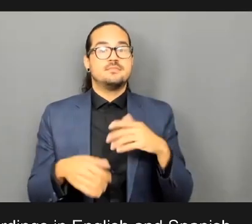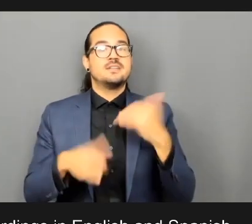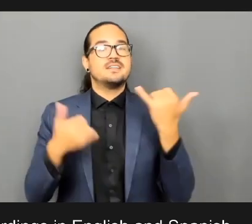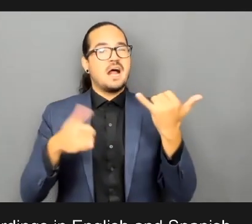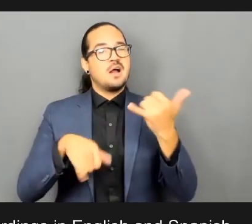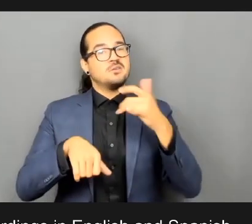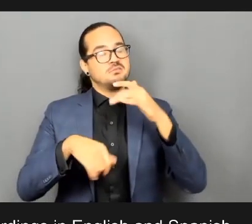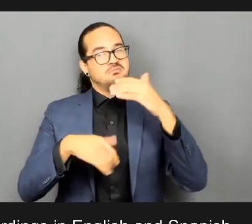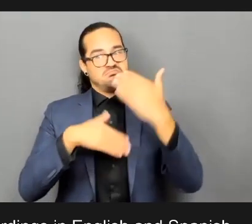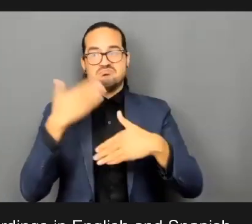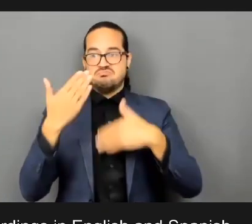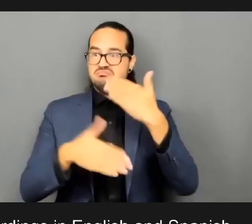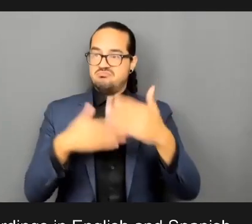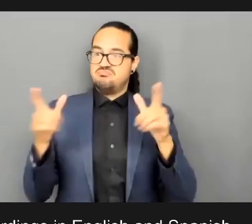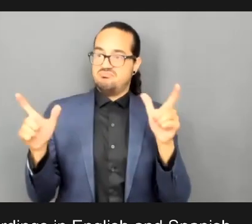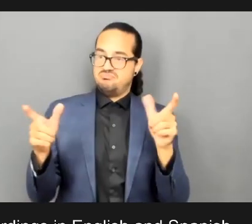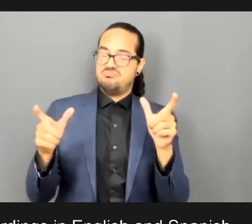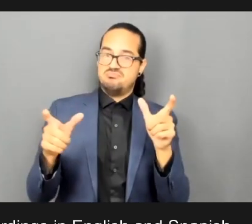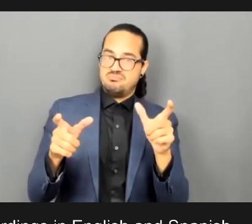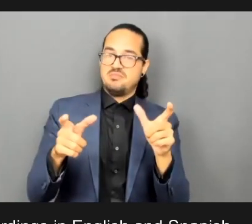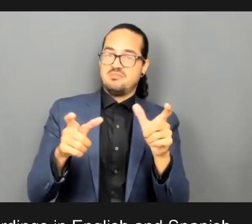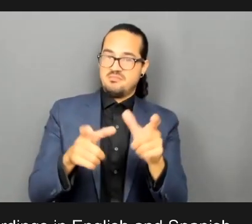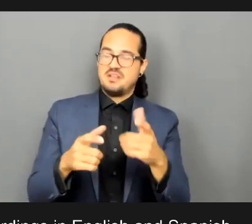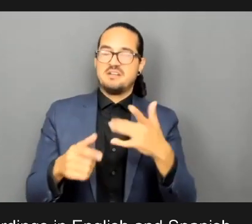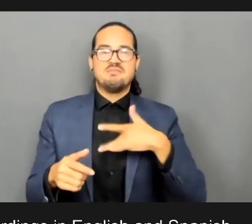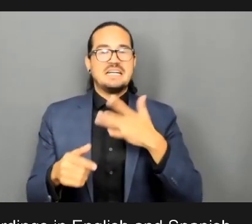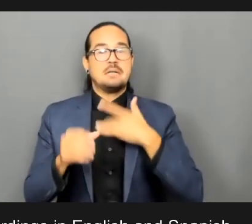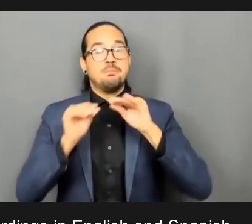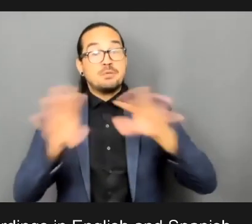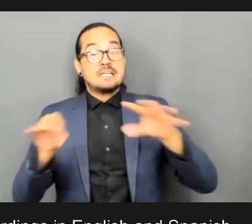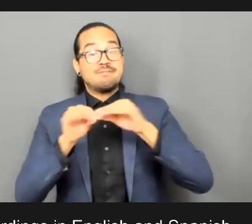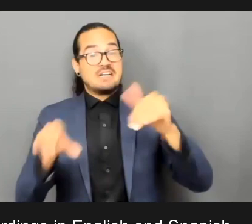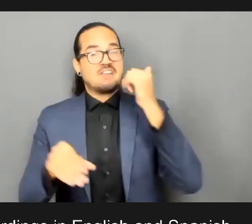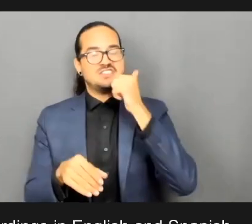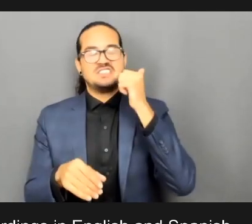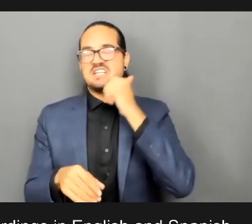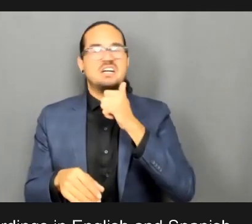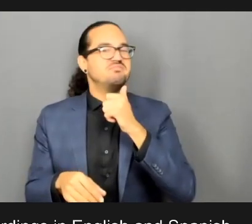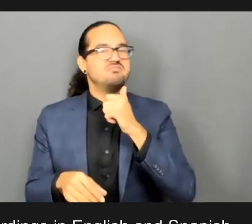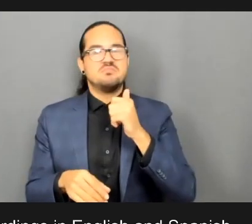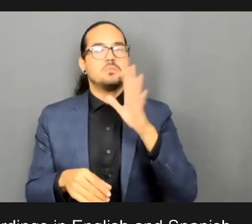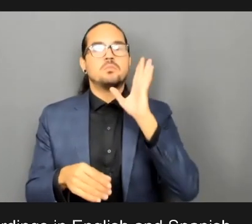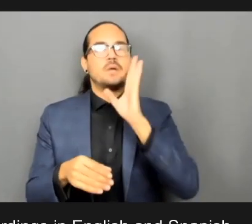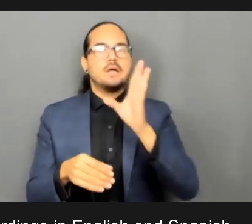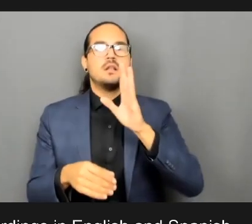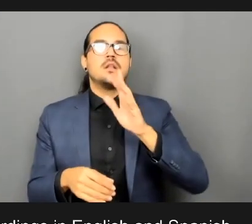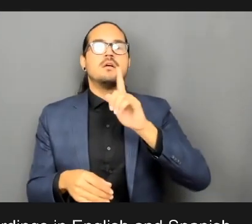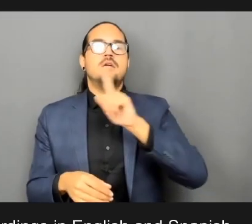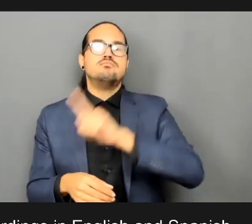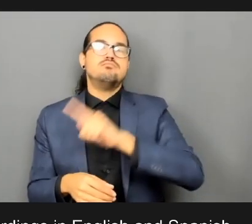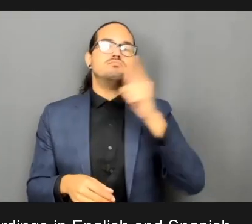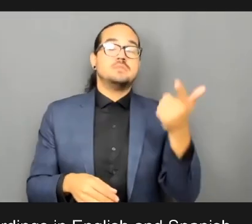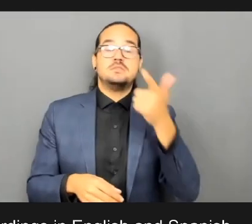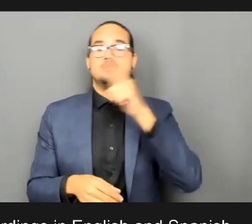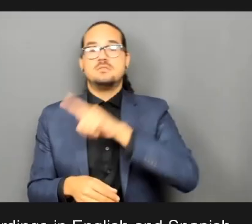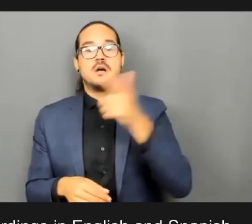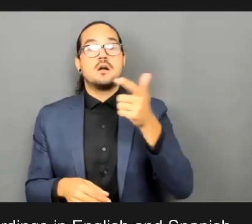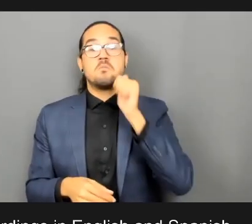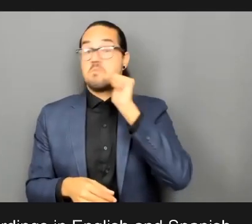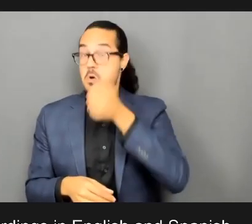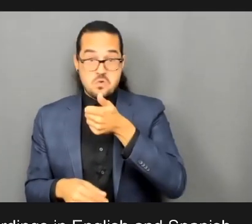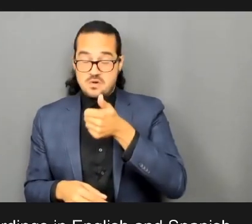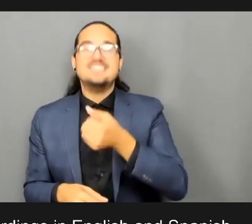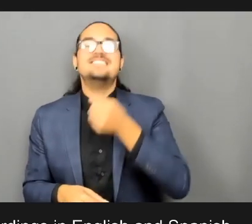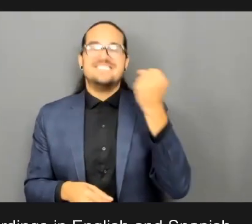broadcasts only every other day. We will not have it tomorrow. We'll have it Saturday. We'll not have it Sunday. We'll have it Monday,